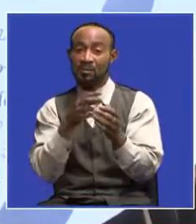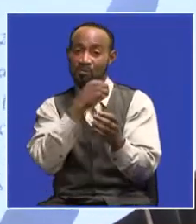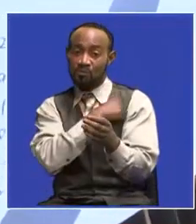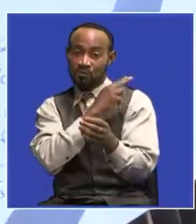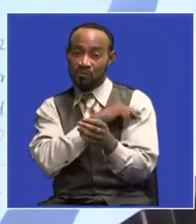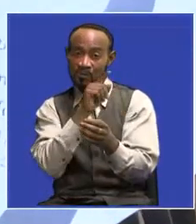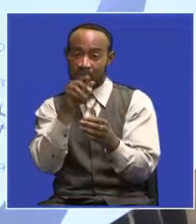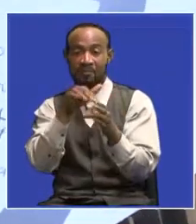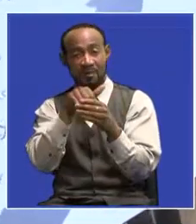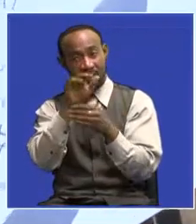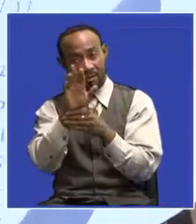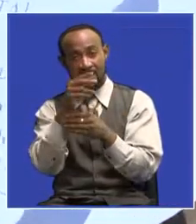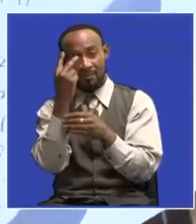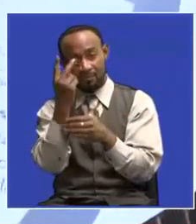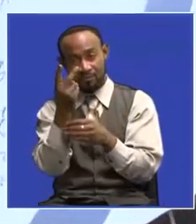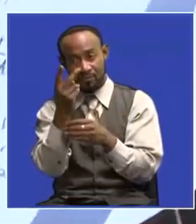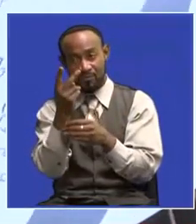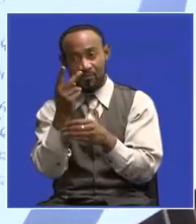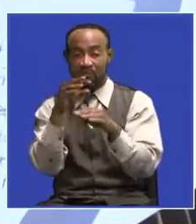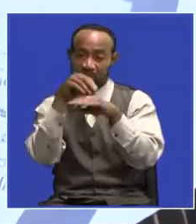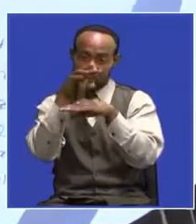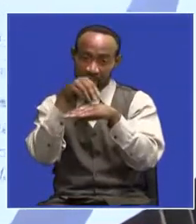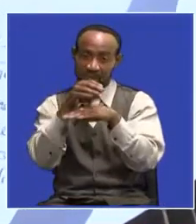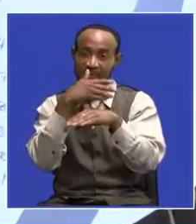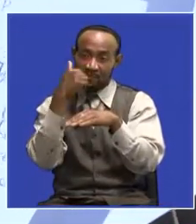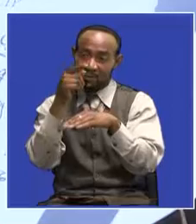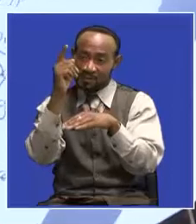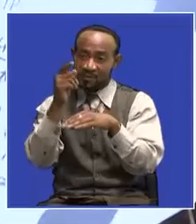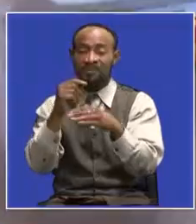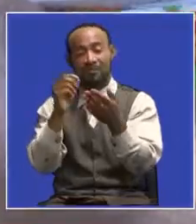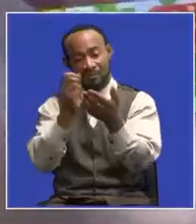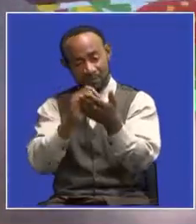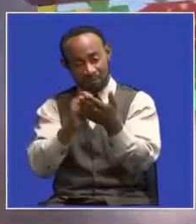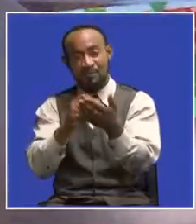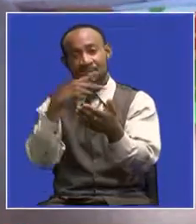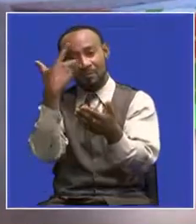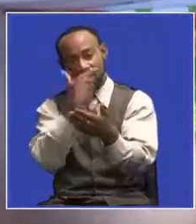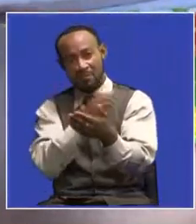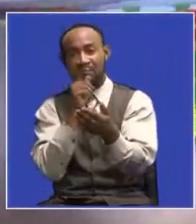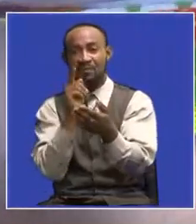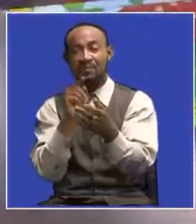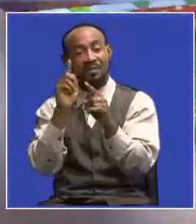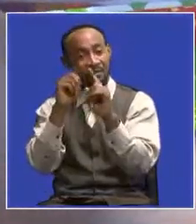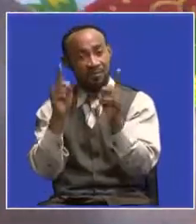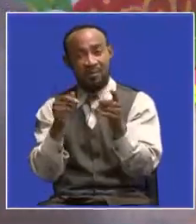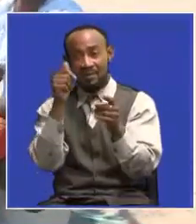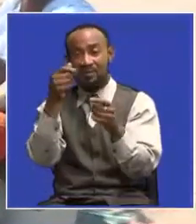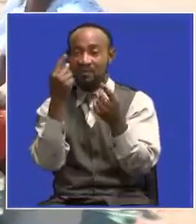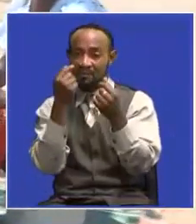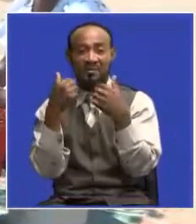has discharged the two victims, advising them to take anti-rabies jabs, but they are not able to